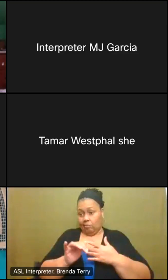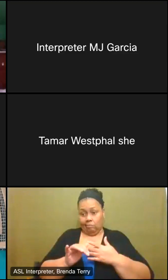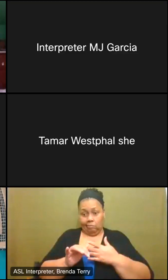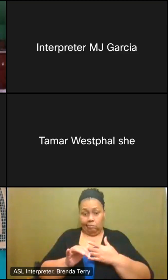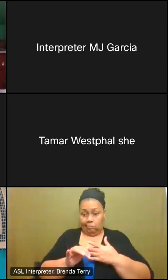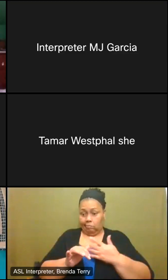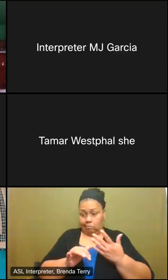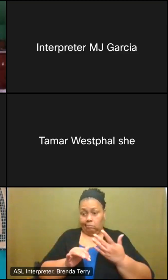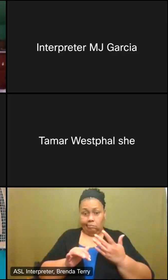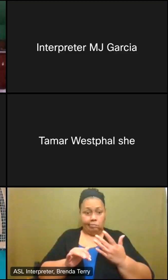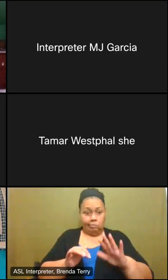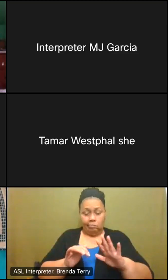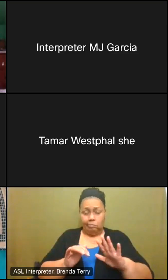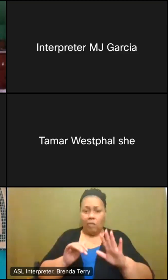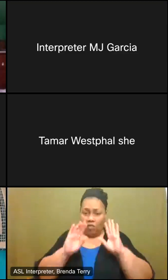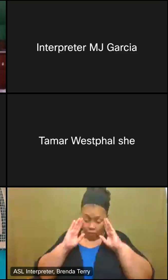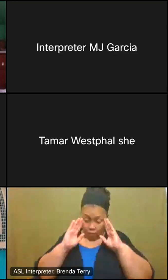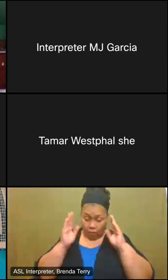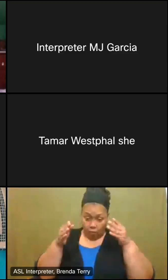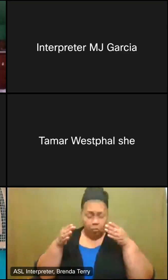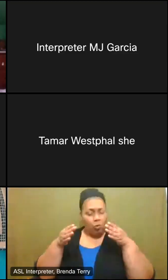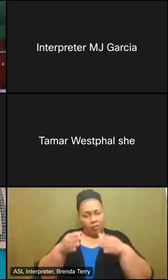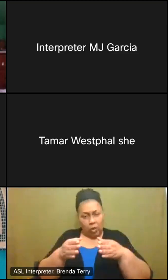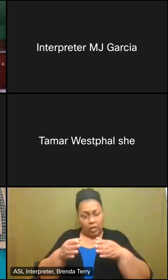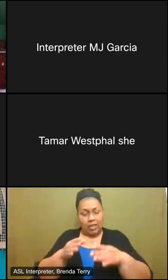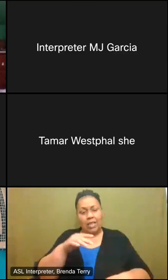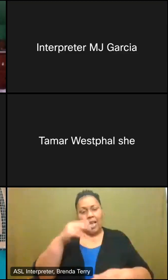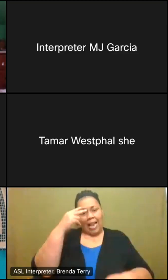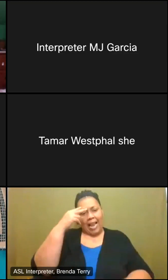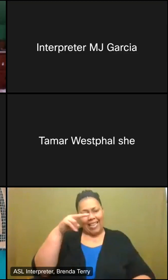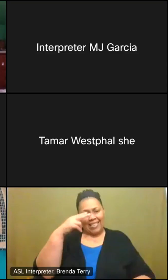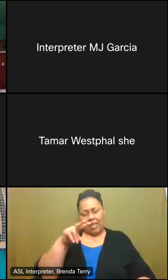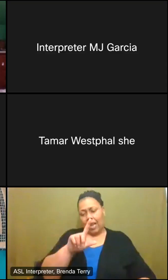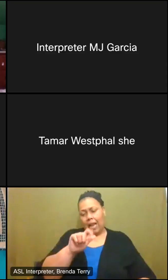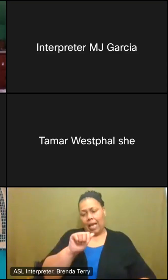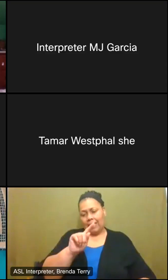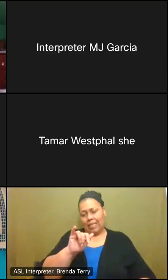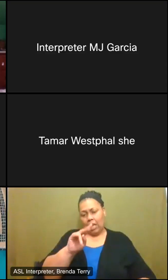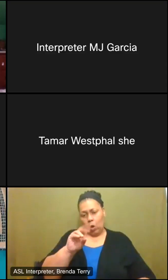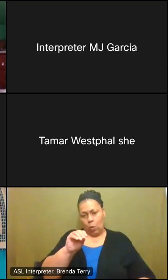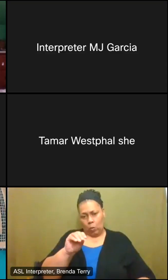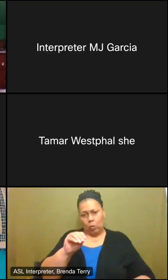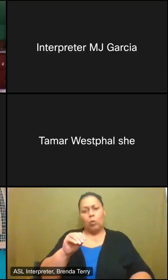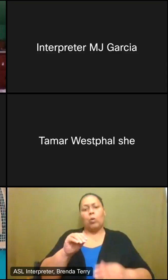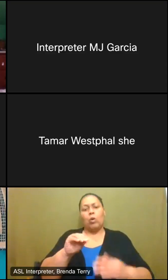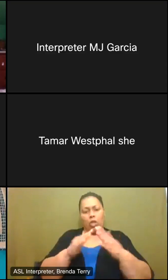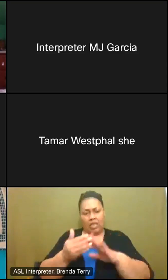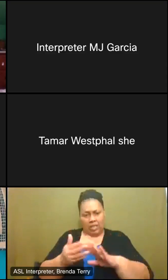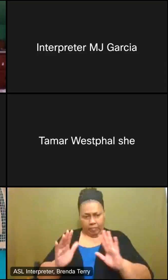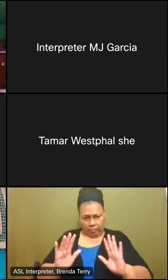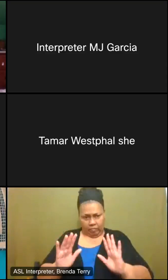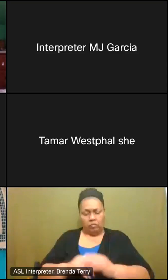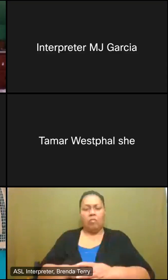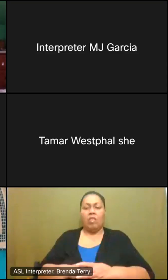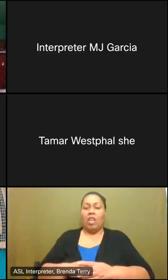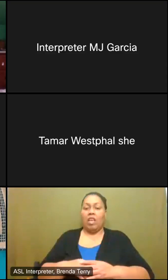and we our focus is Latino communities. So anywhere that they're inviting us,